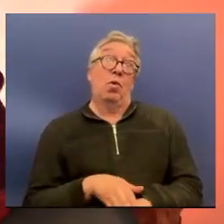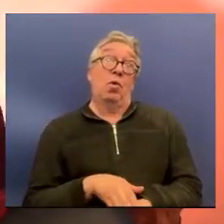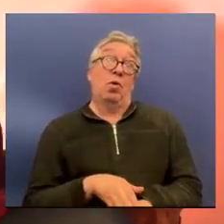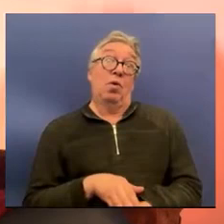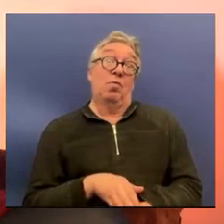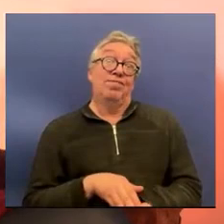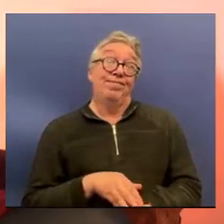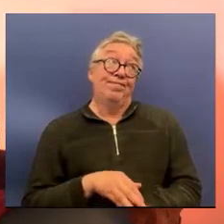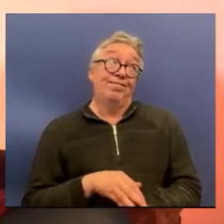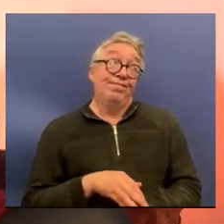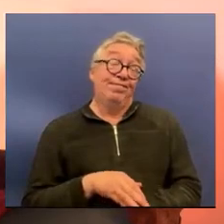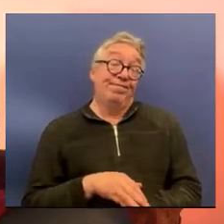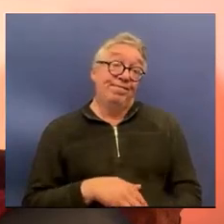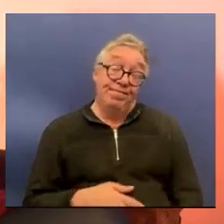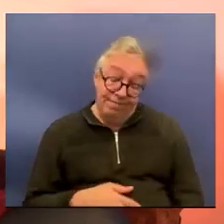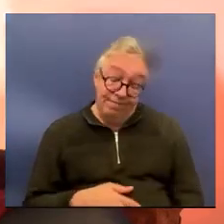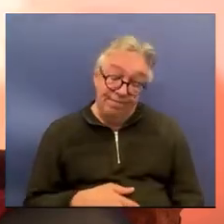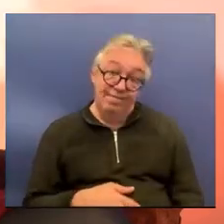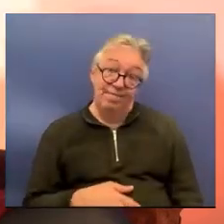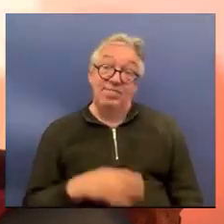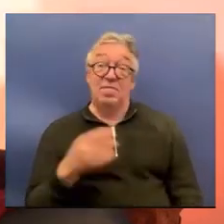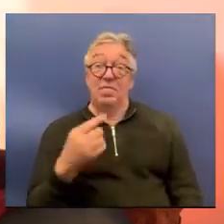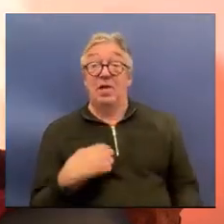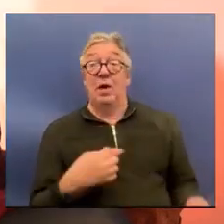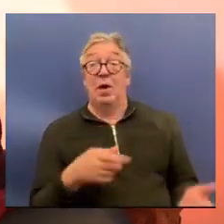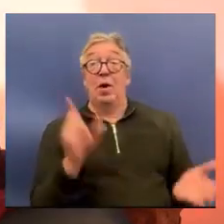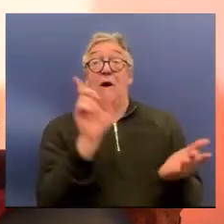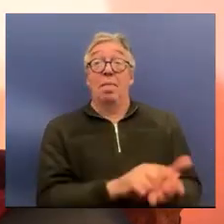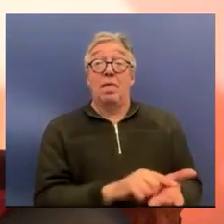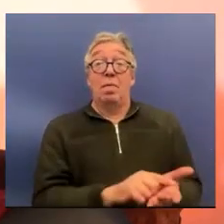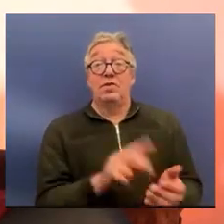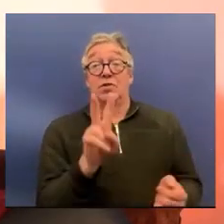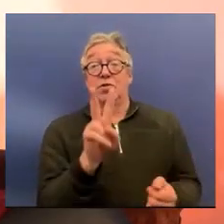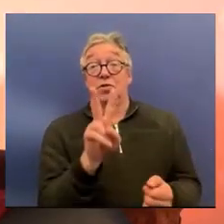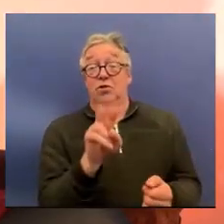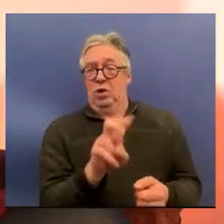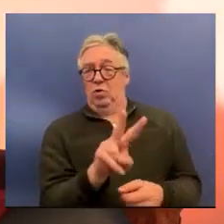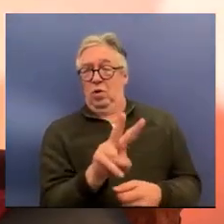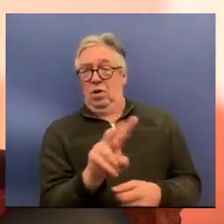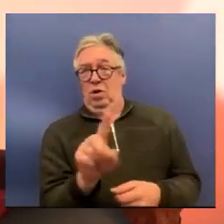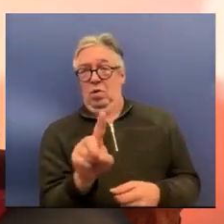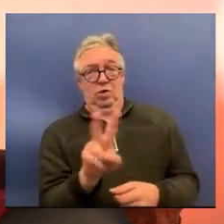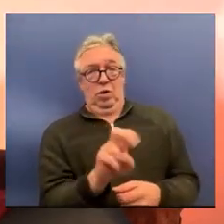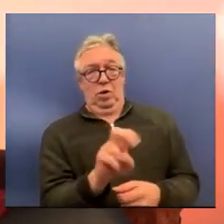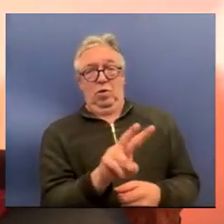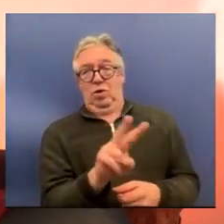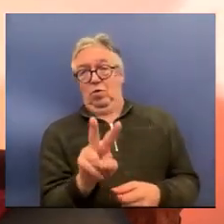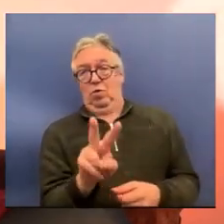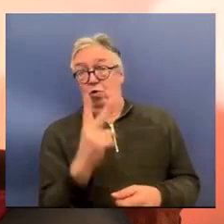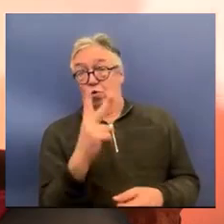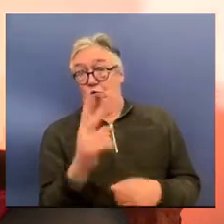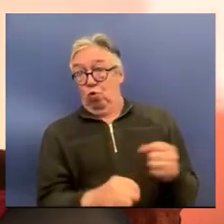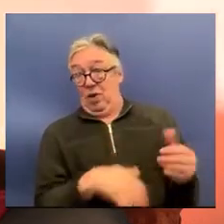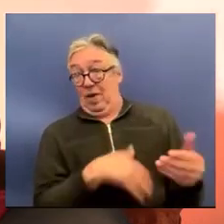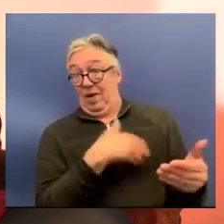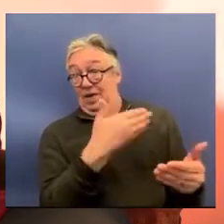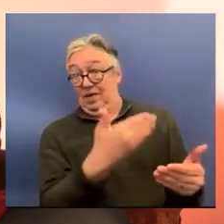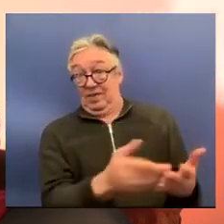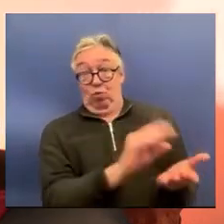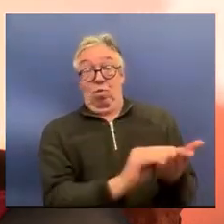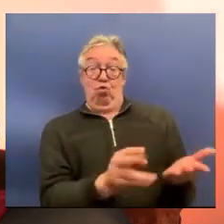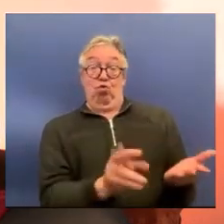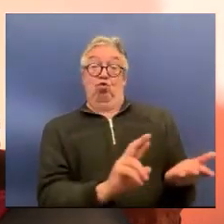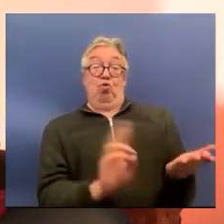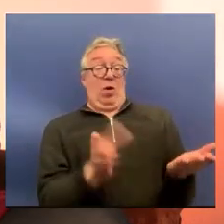at the end of 21. And so it's only 2 years that it exists. We are, like, let's